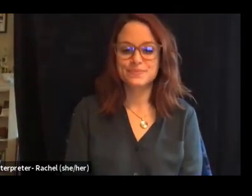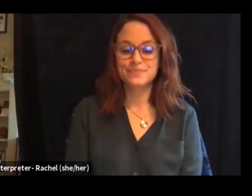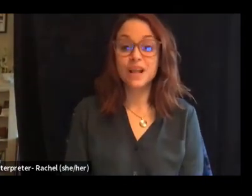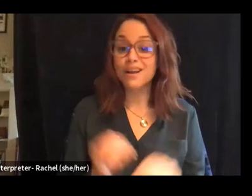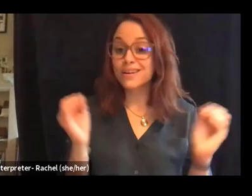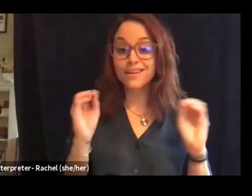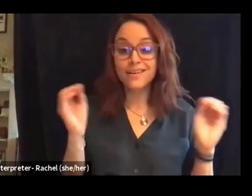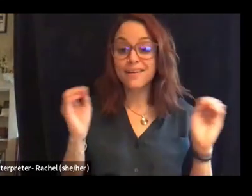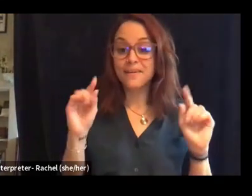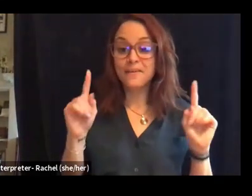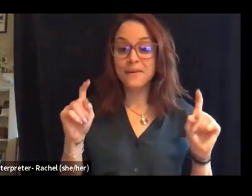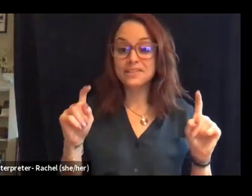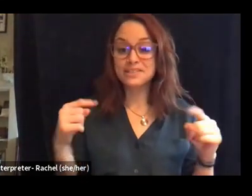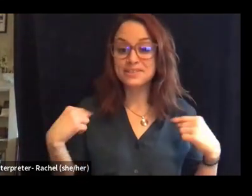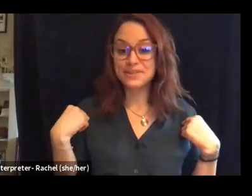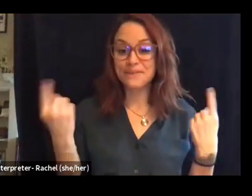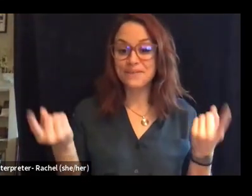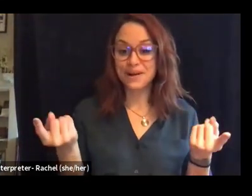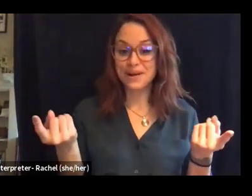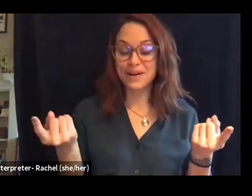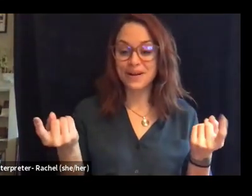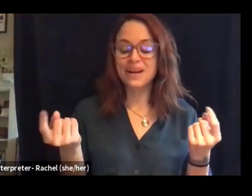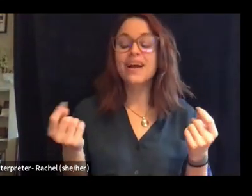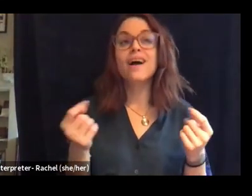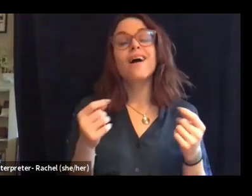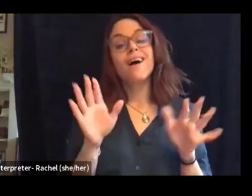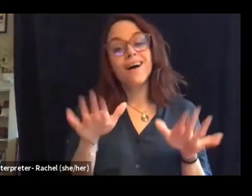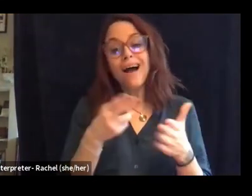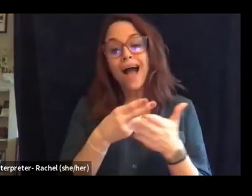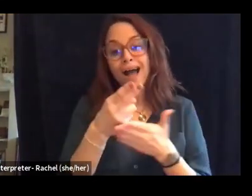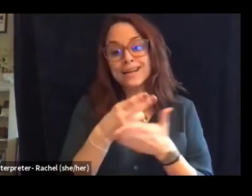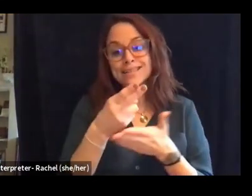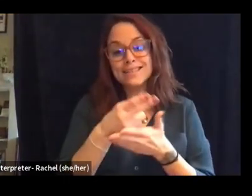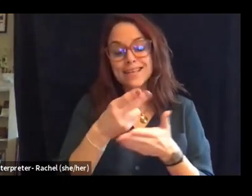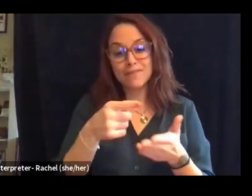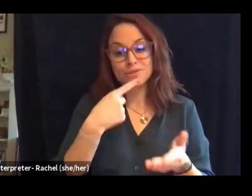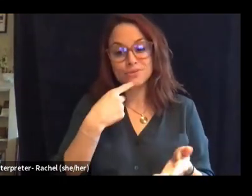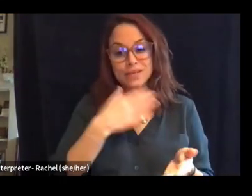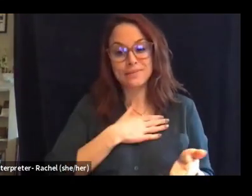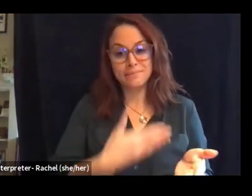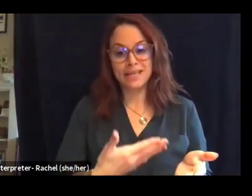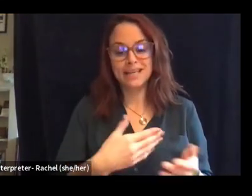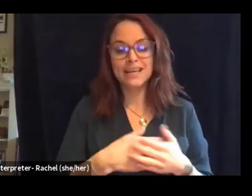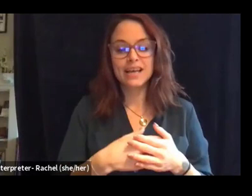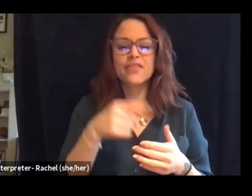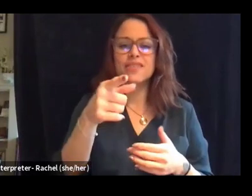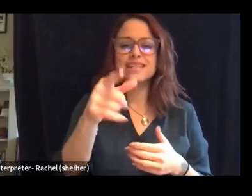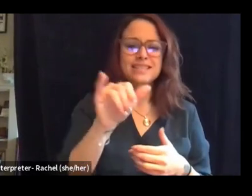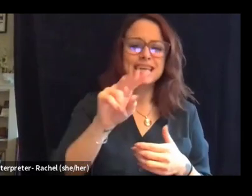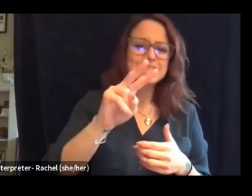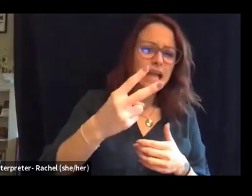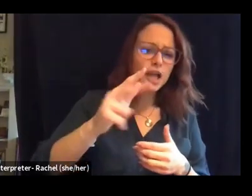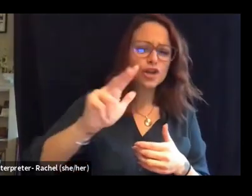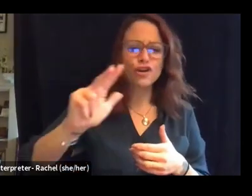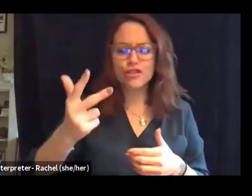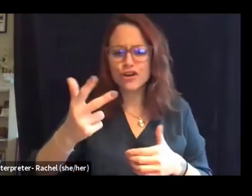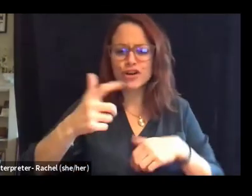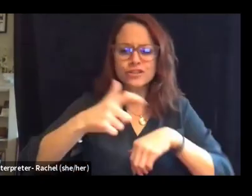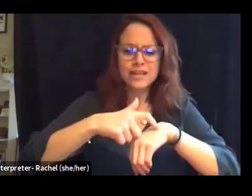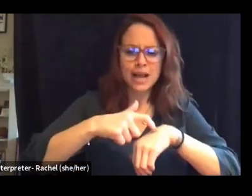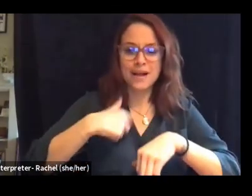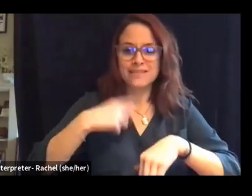No questions so far, Scott. This, I do have to say, Scott, this is like the 2nd or 3rd time I've seen you do